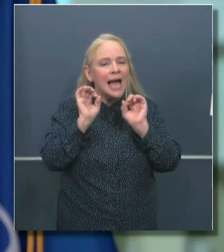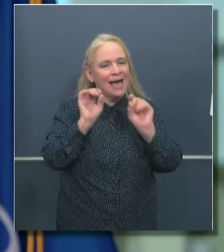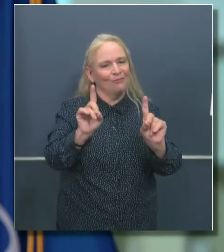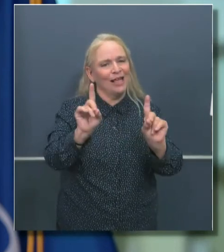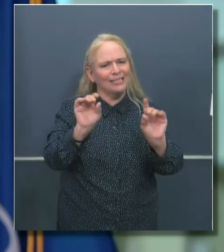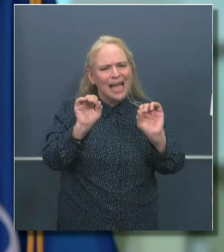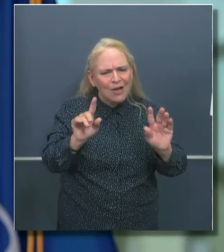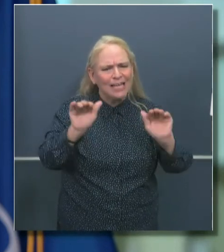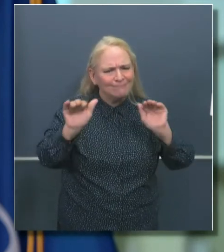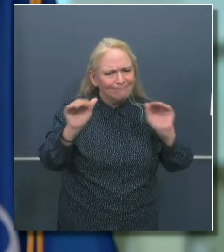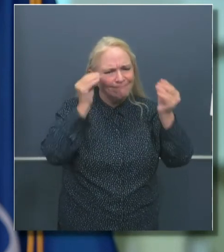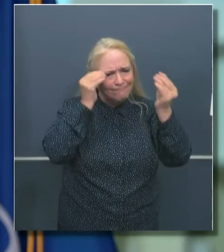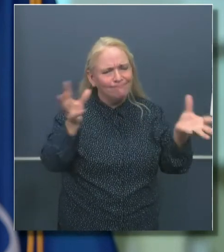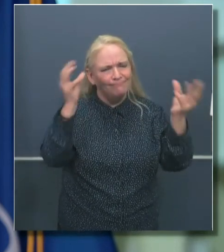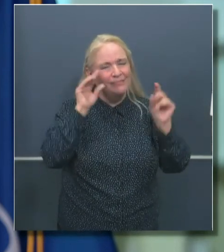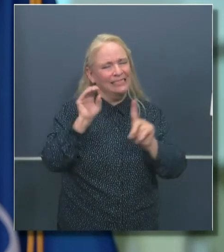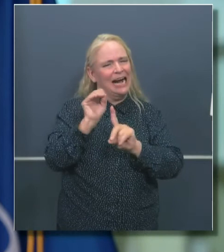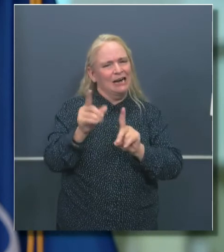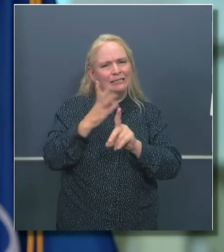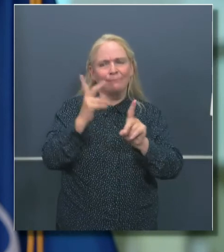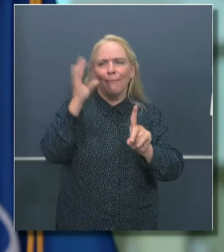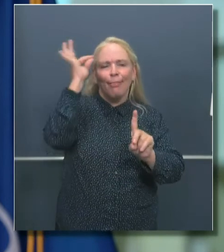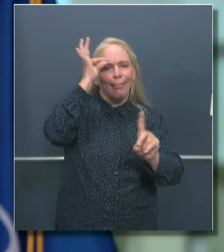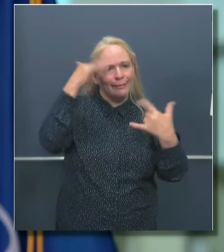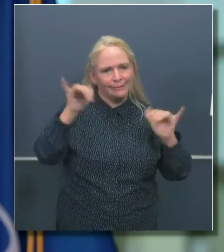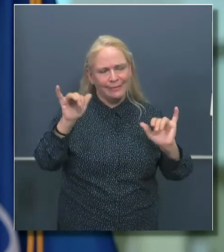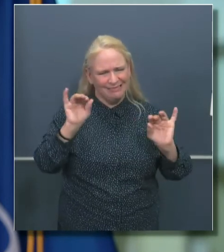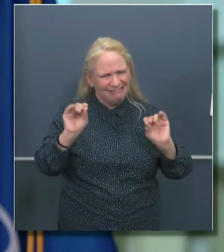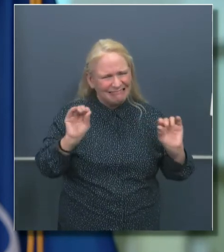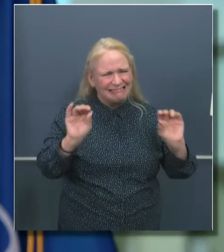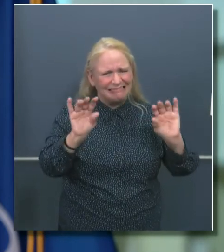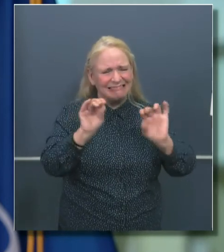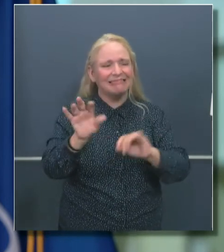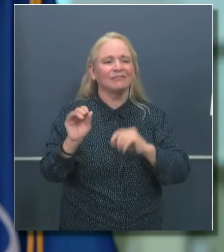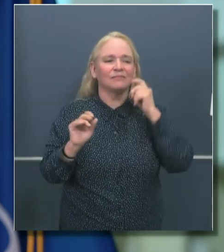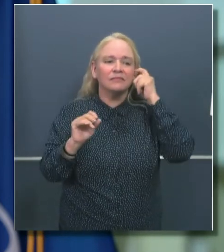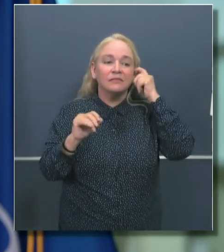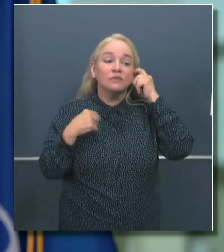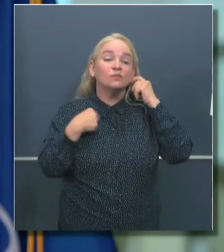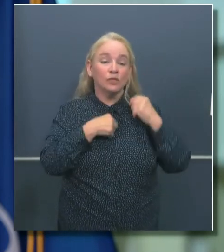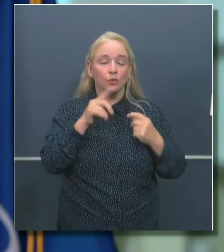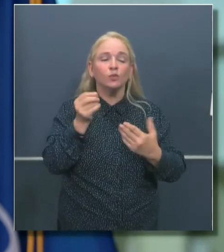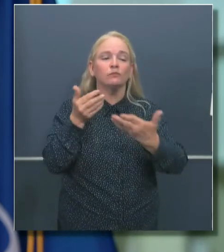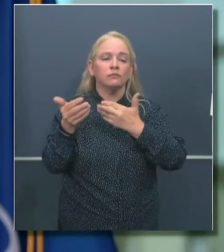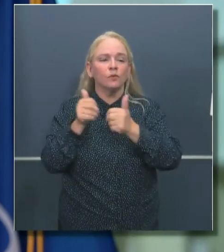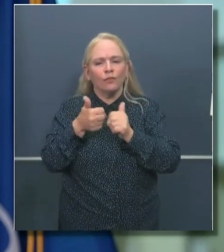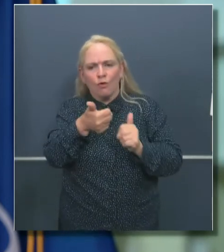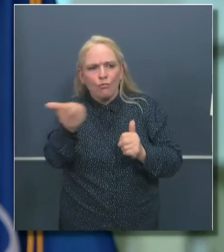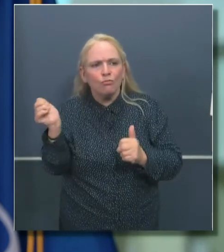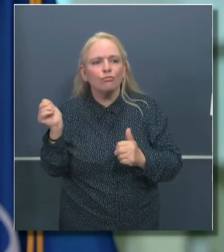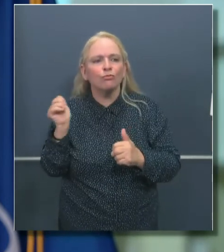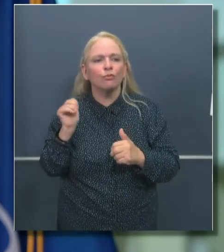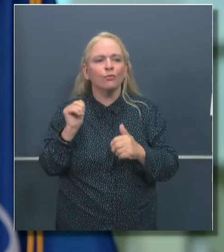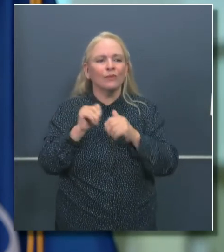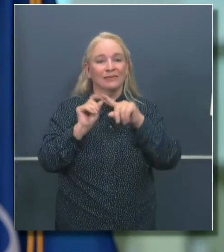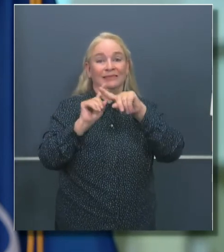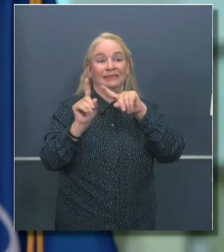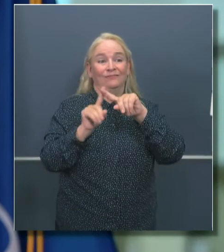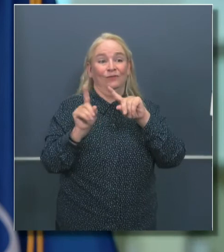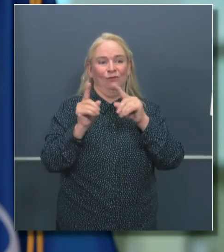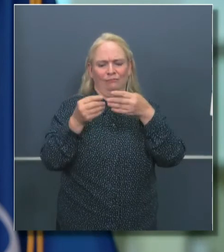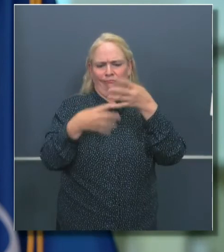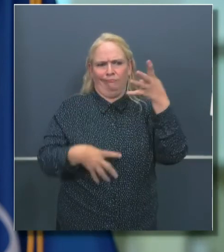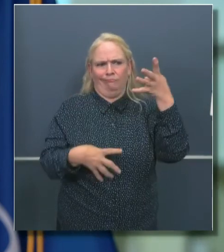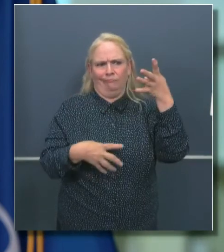the last number of months, even in the conversations that we have, the questions and the response through dozens and dozens of